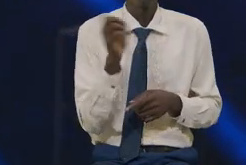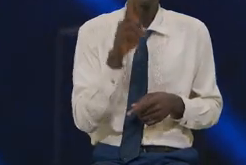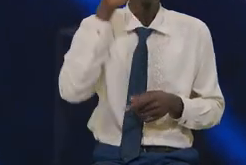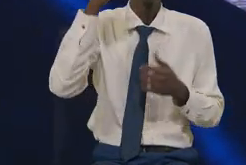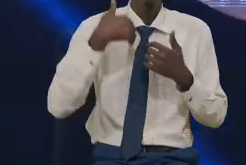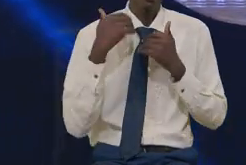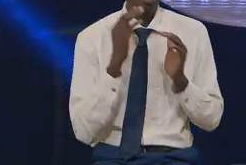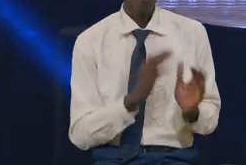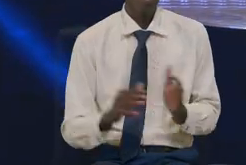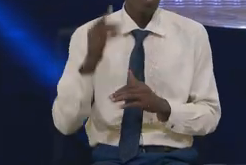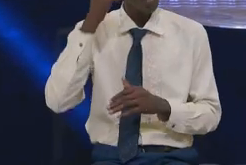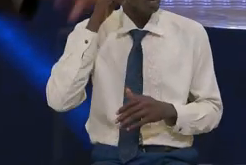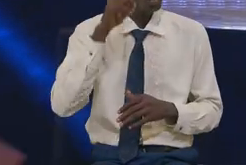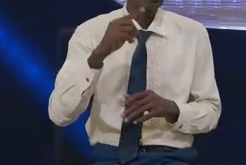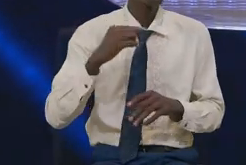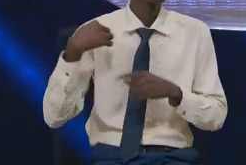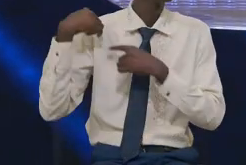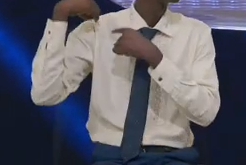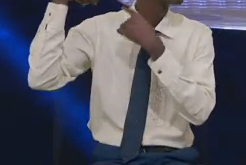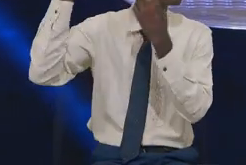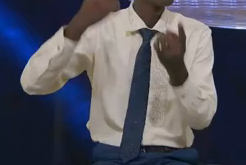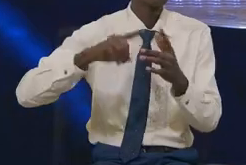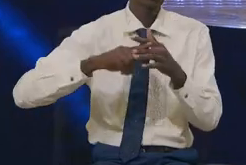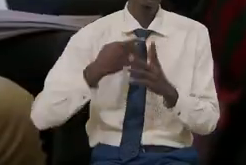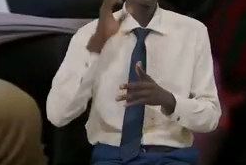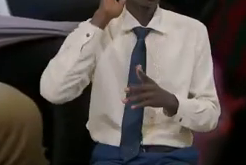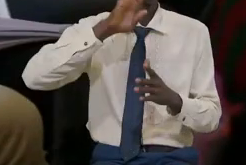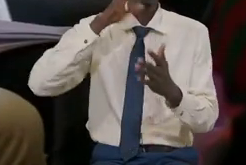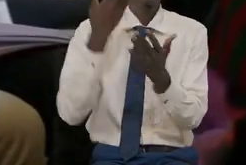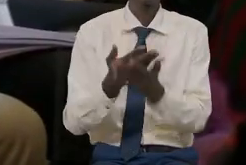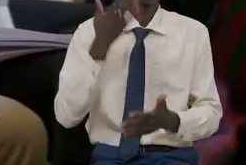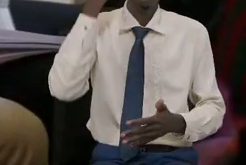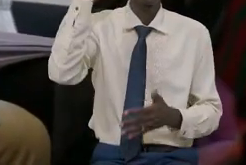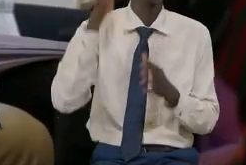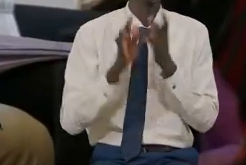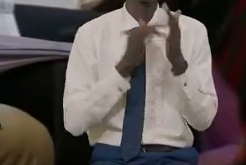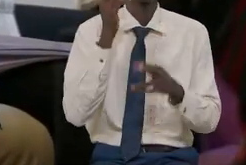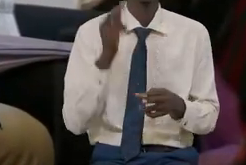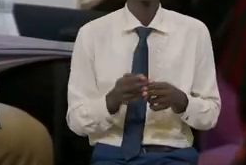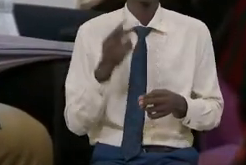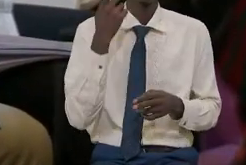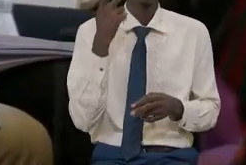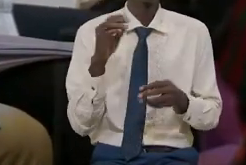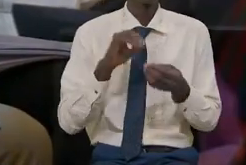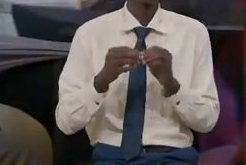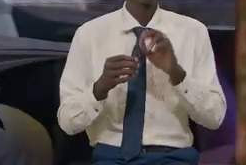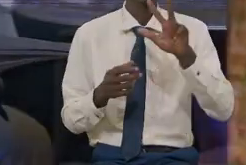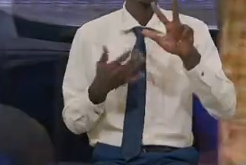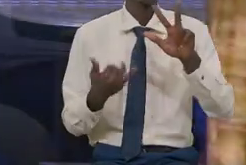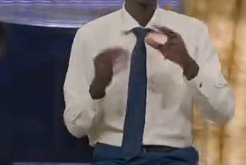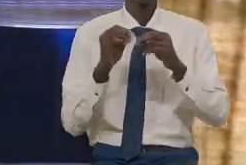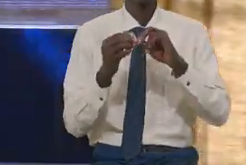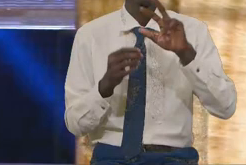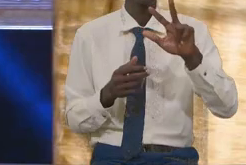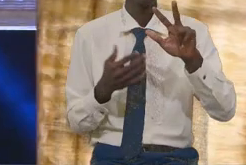you from all eternity, you will reach there in Jesus' name. We're looking at number three here. Number